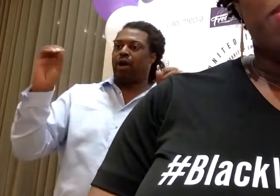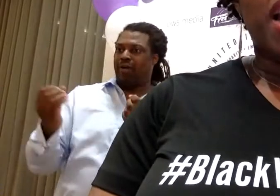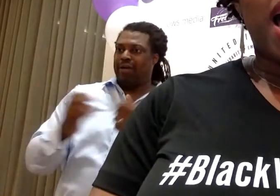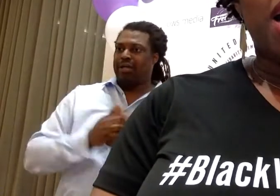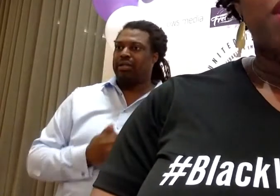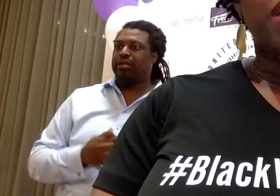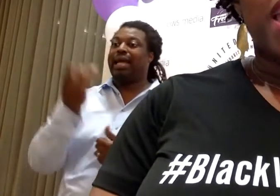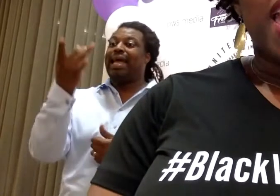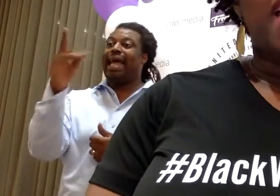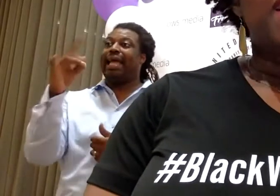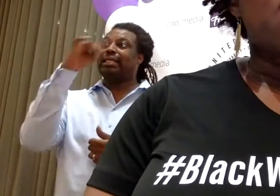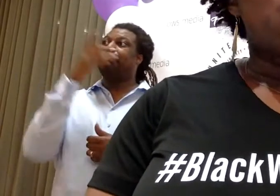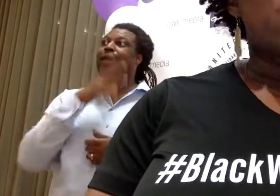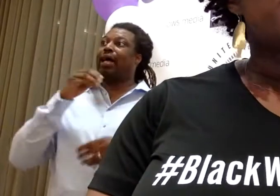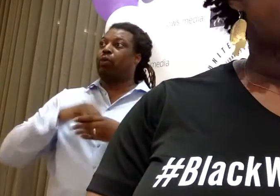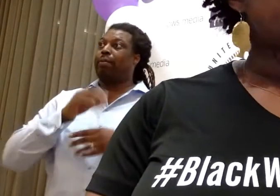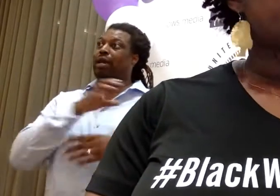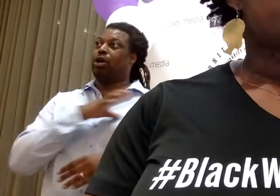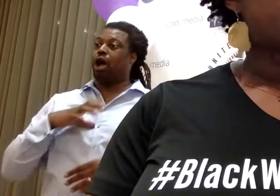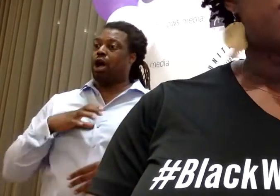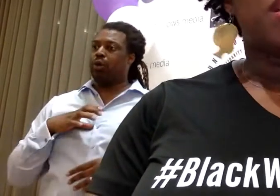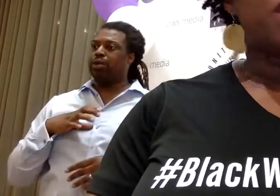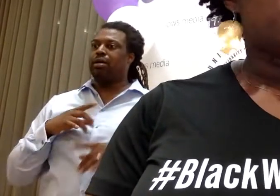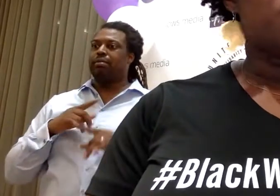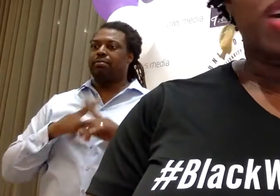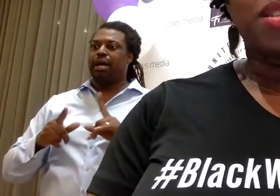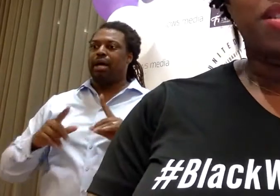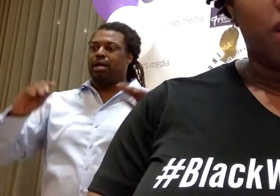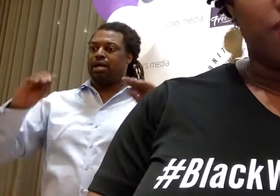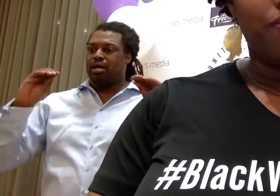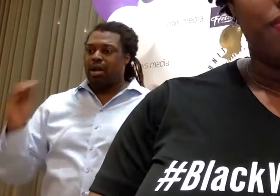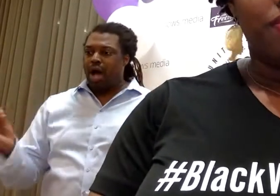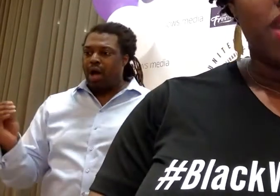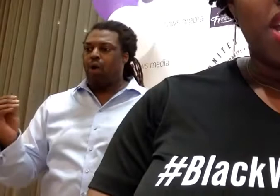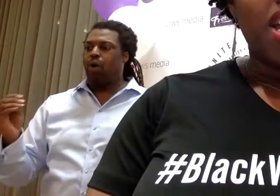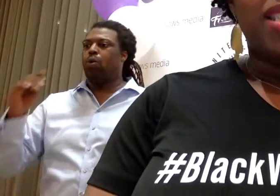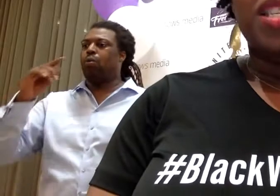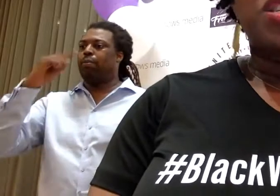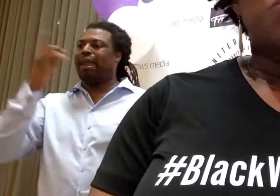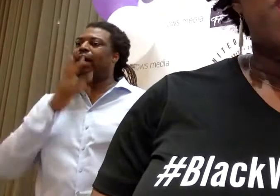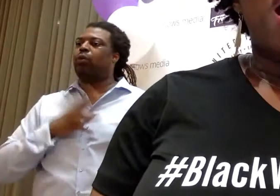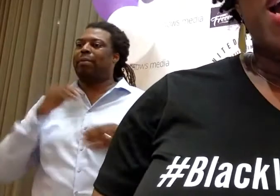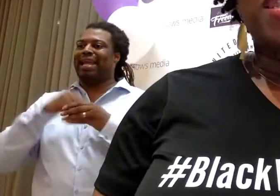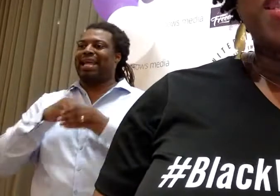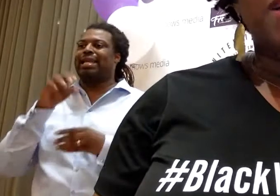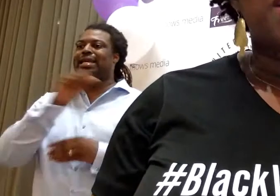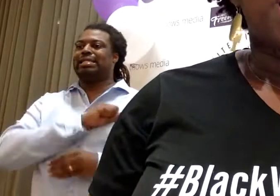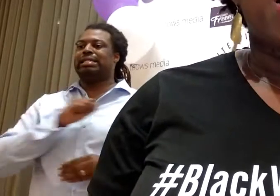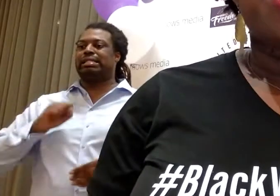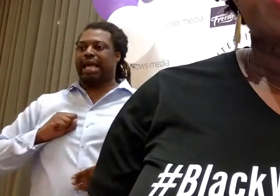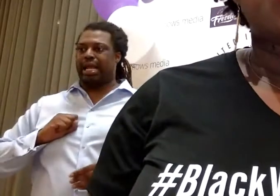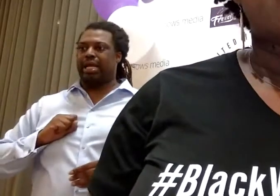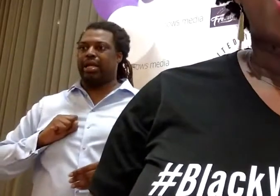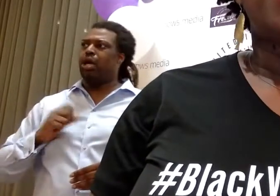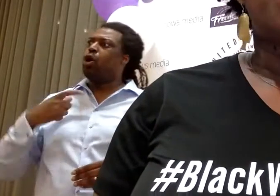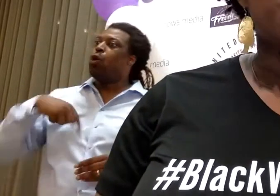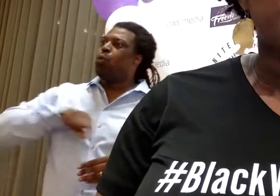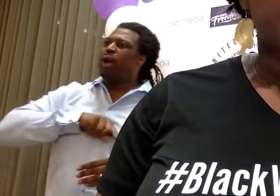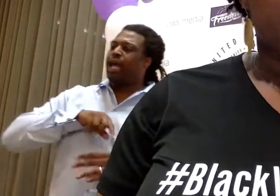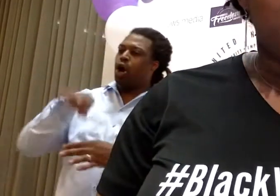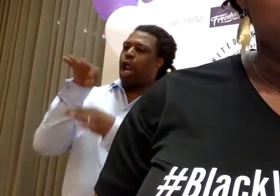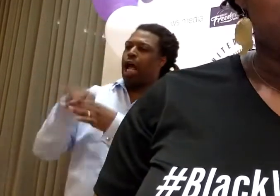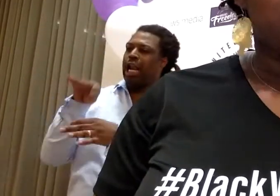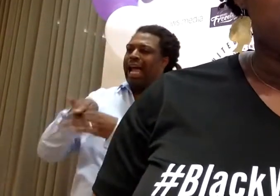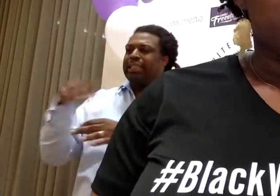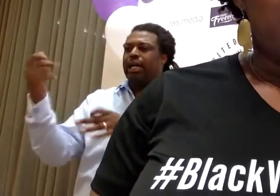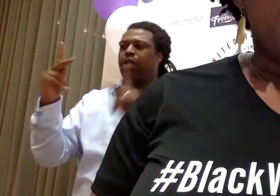Black women in Congress, and not one single sister in the US Senate. Sisters, we are electing others who are